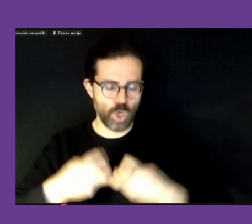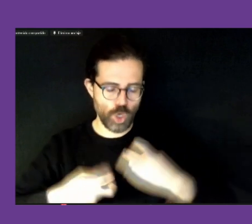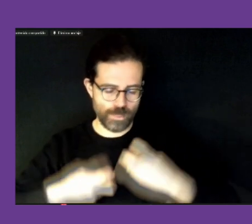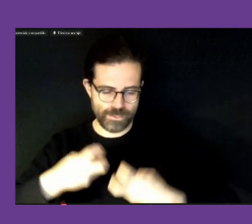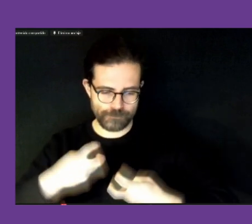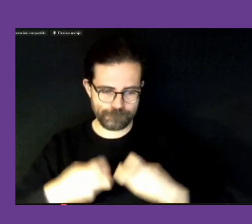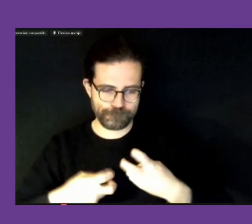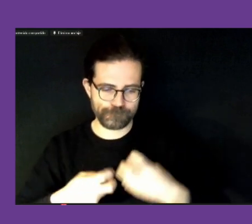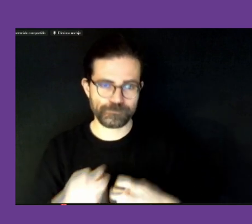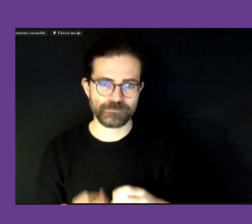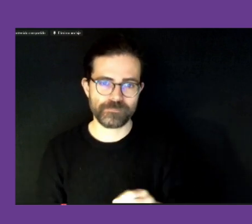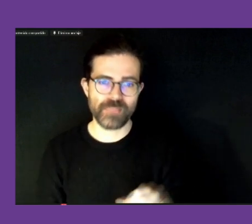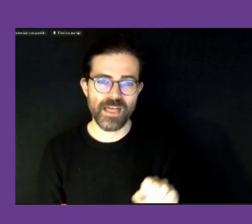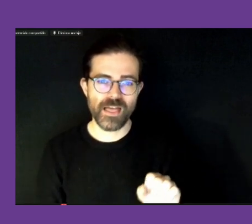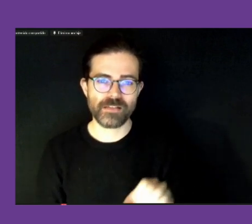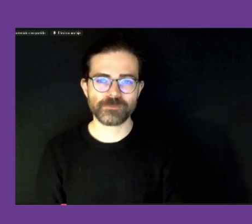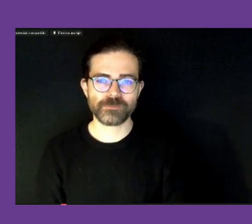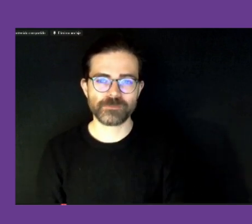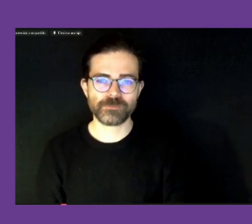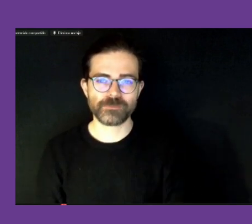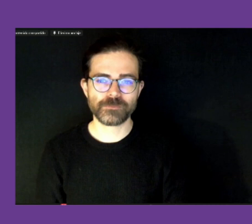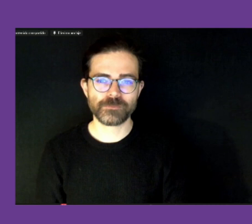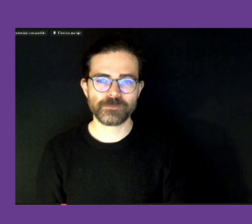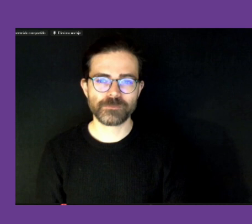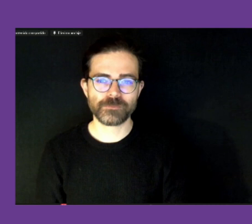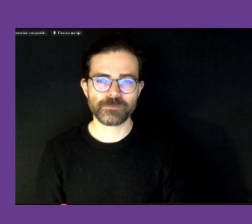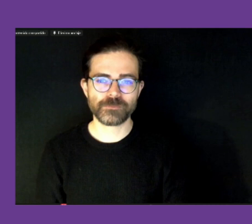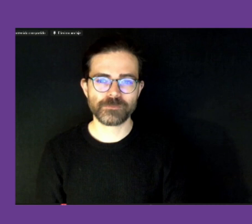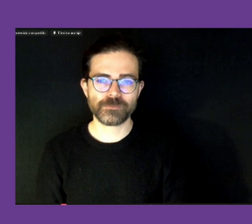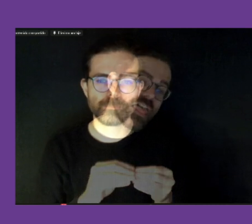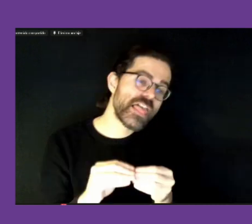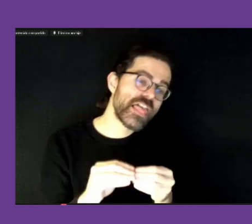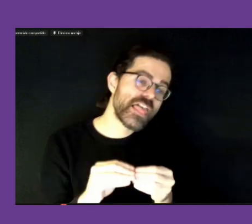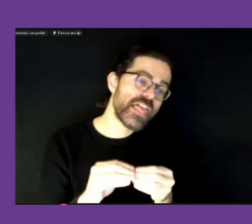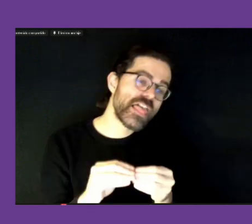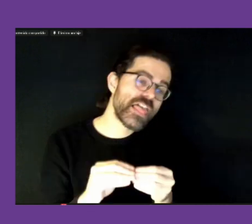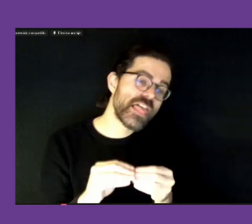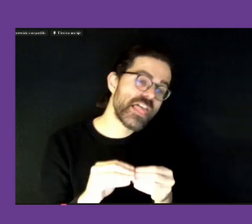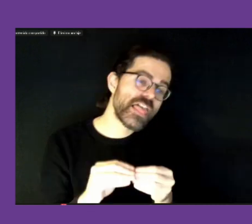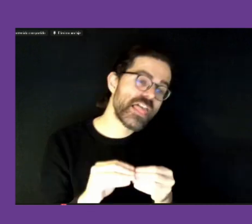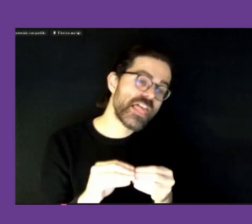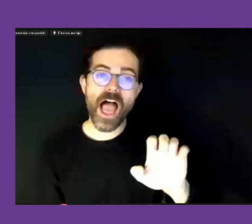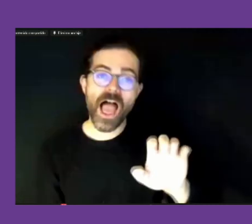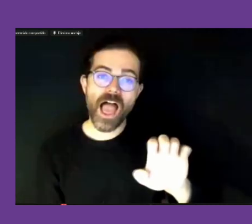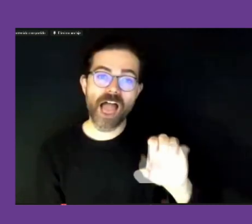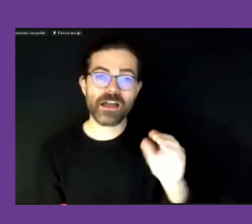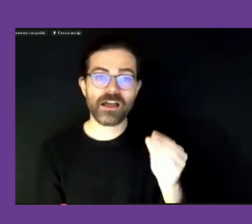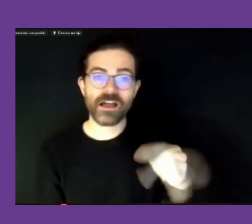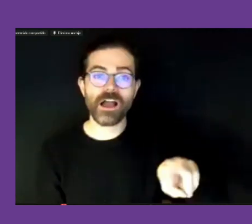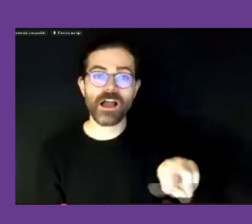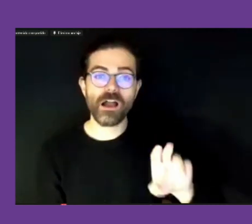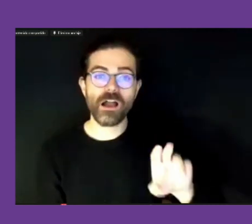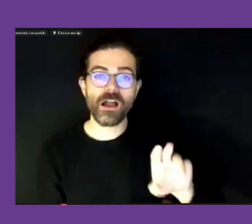is not sufficient. Adequate was great in the first edition because it allowed you to use your national values. But